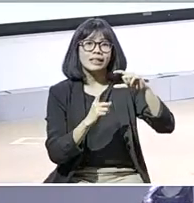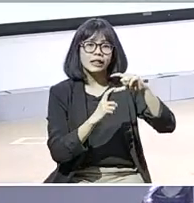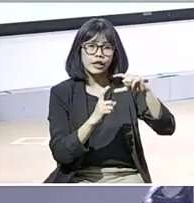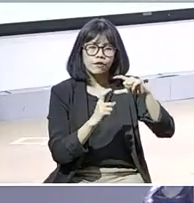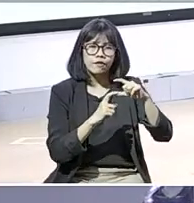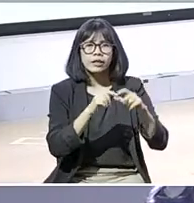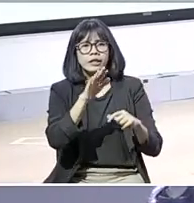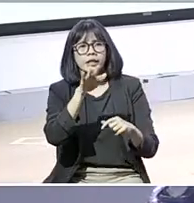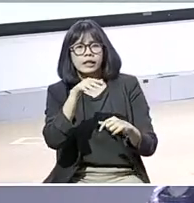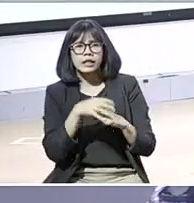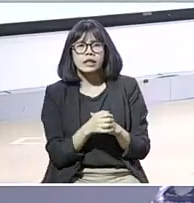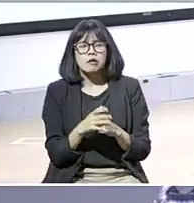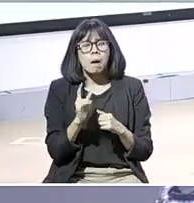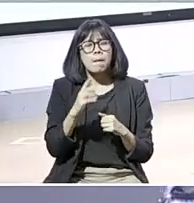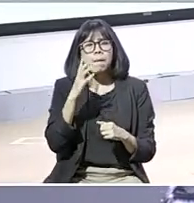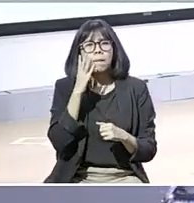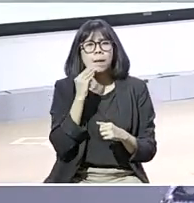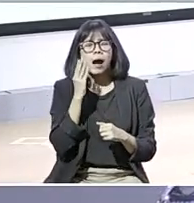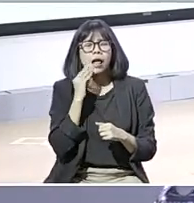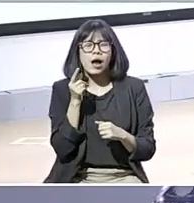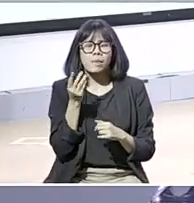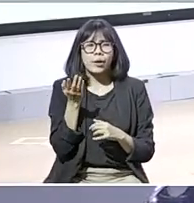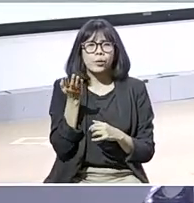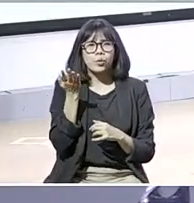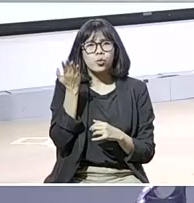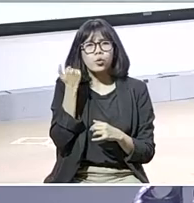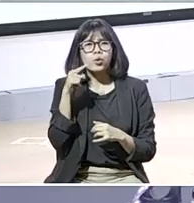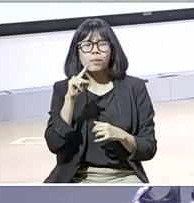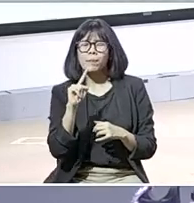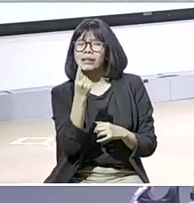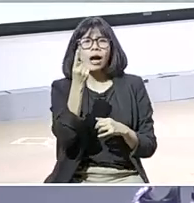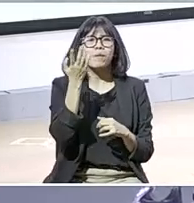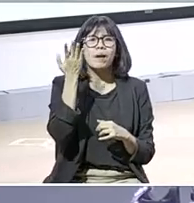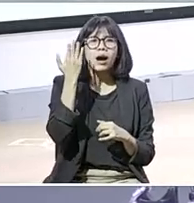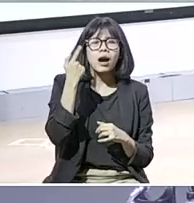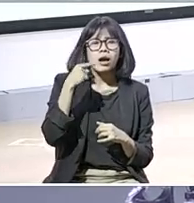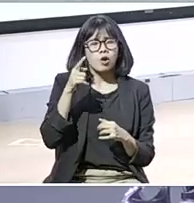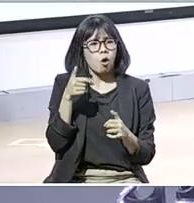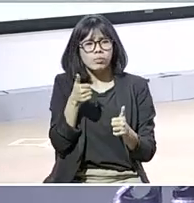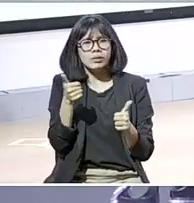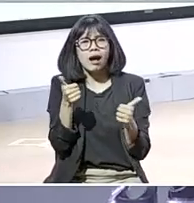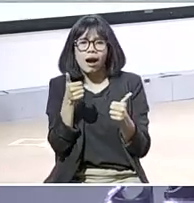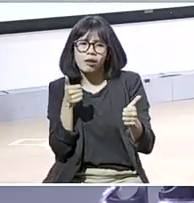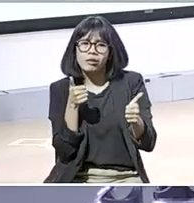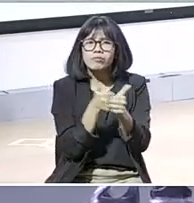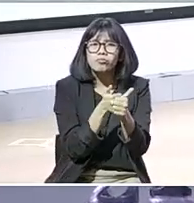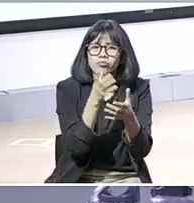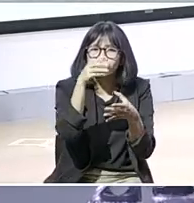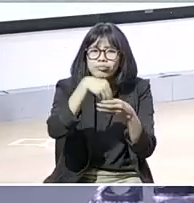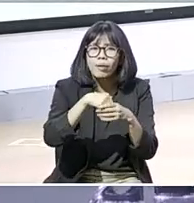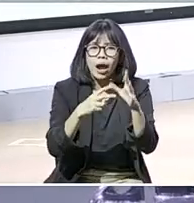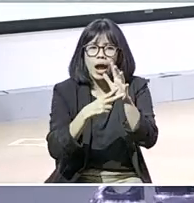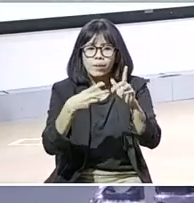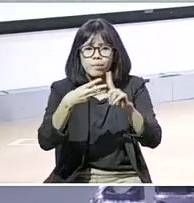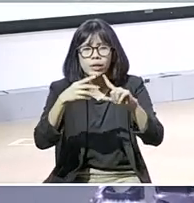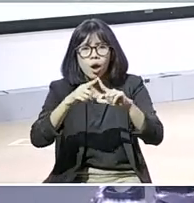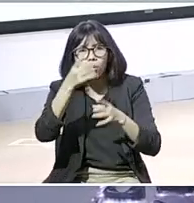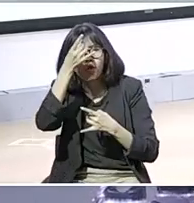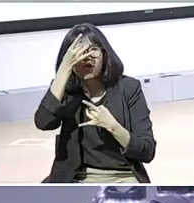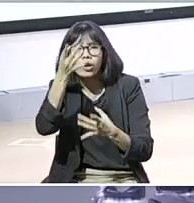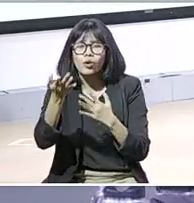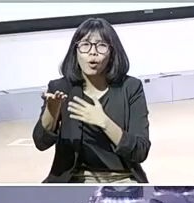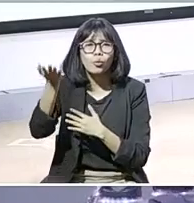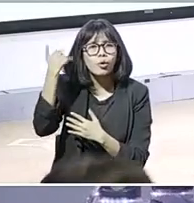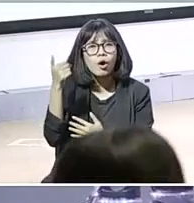your first experience. Let's start it off with your first experience in professional basketball. So the first question to you